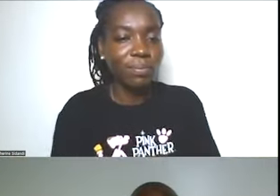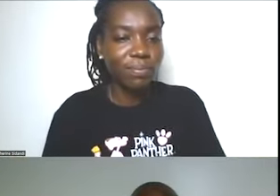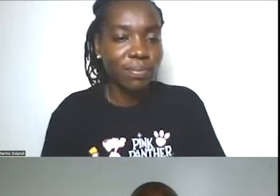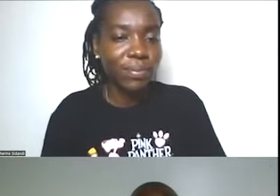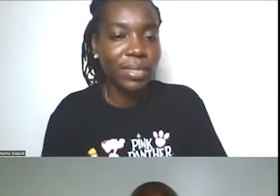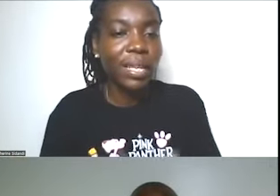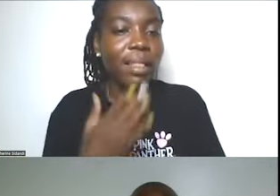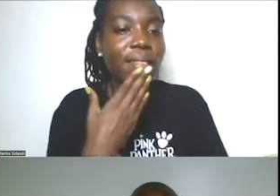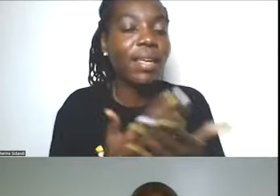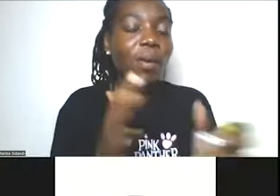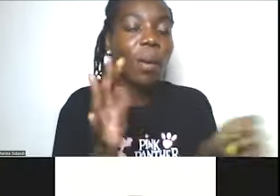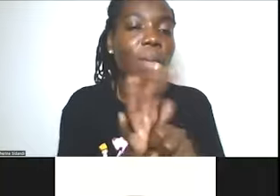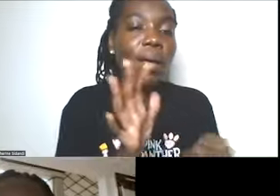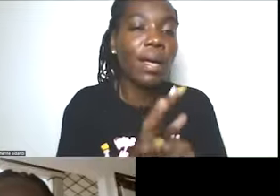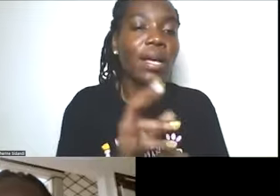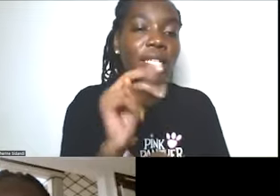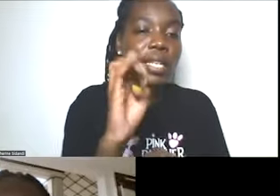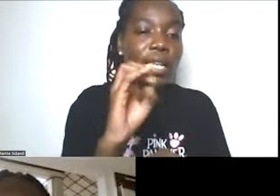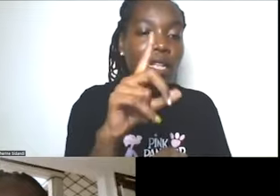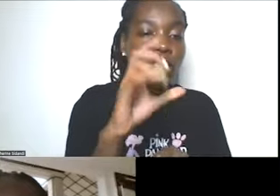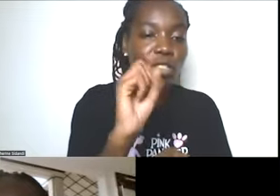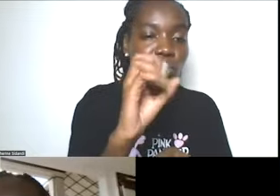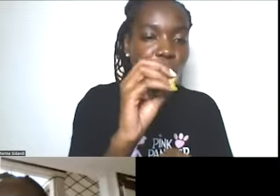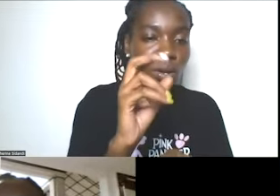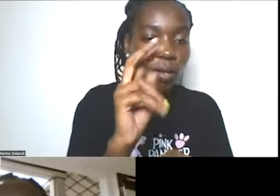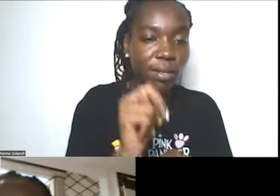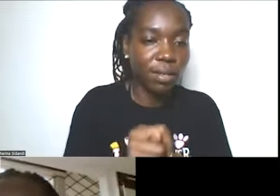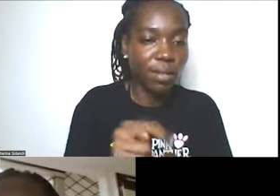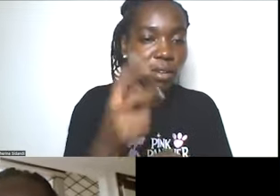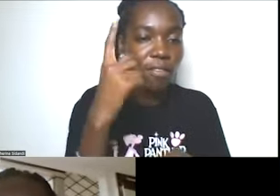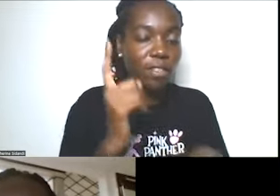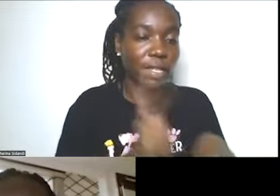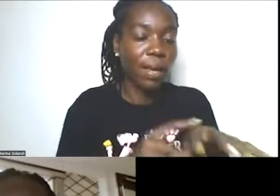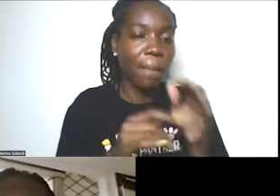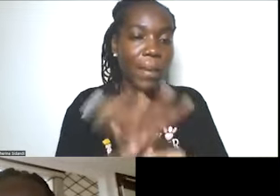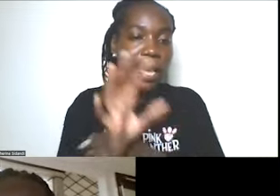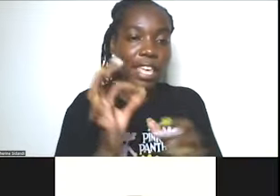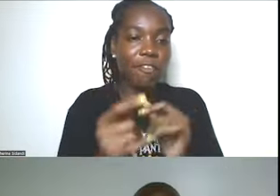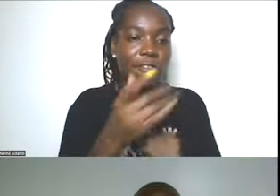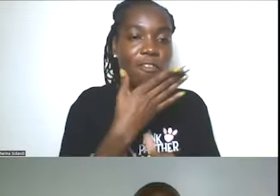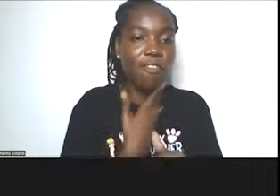much, Nelson, for your time. Thank you for taking the time to prepare this. If you're looking for an